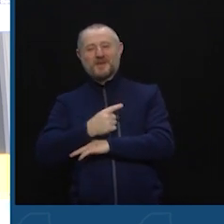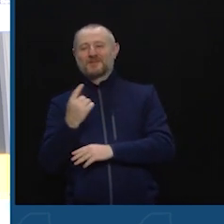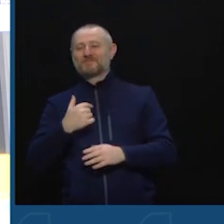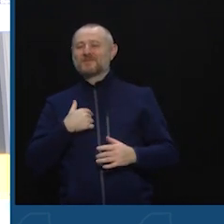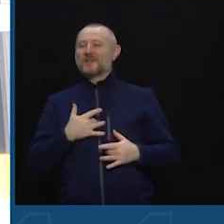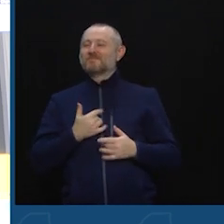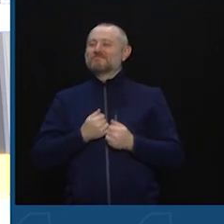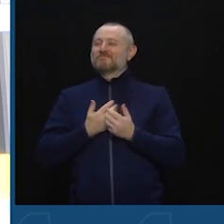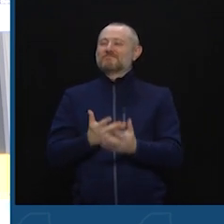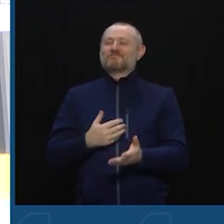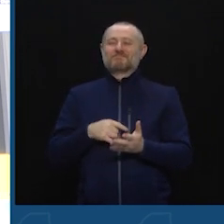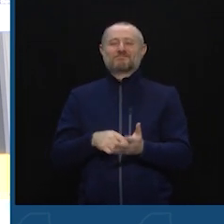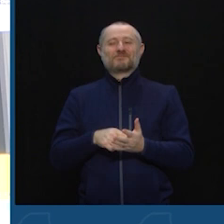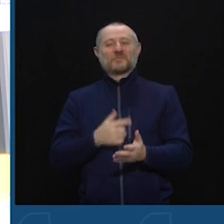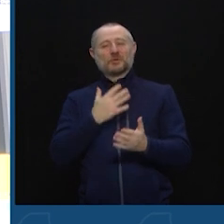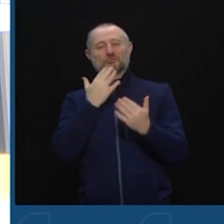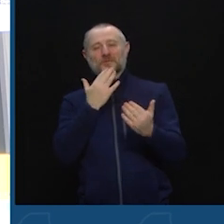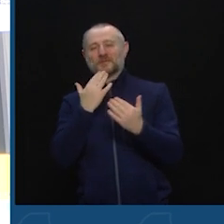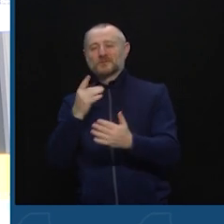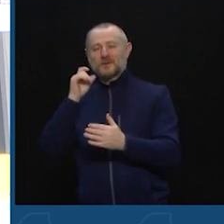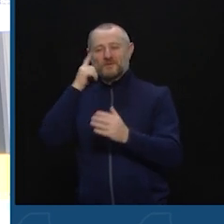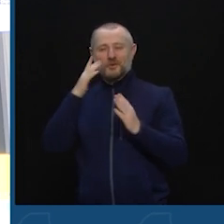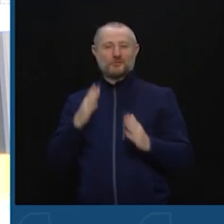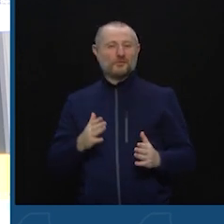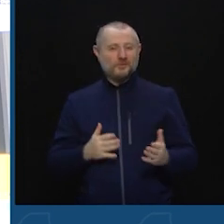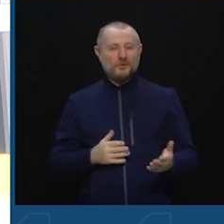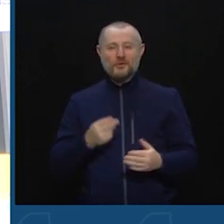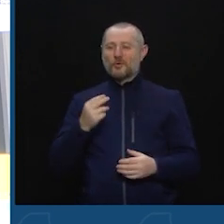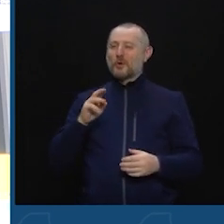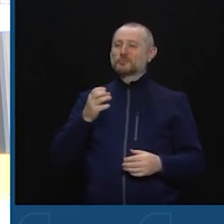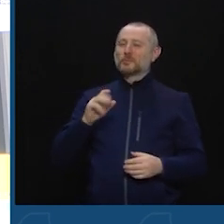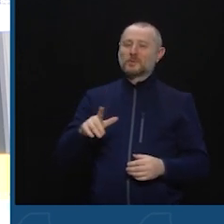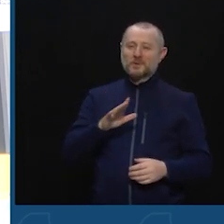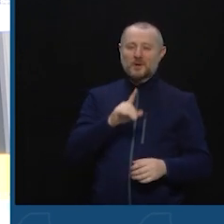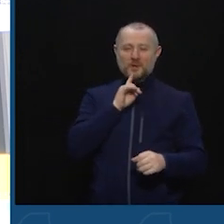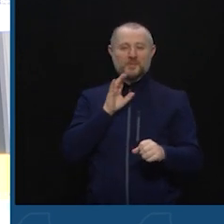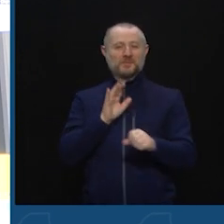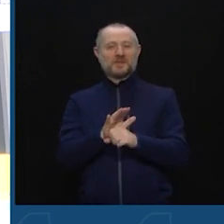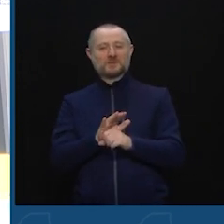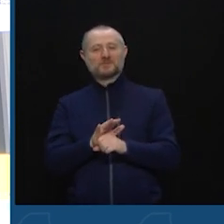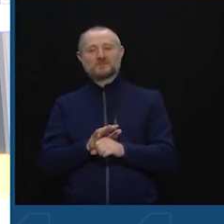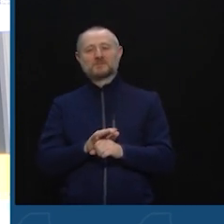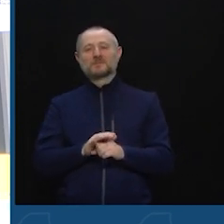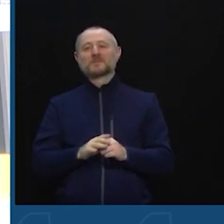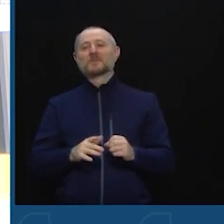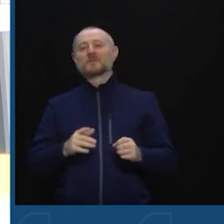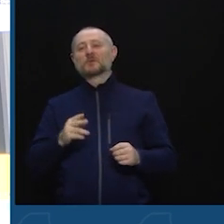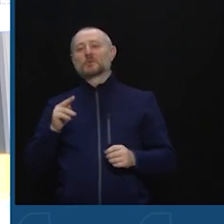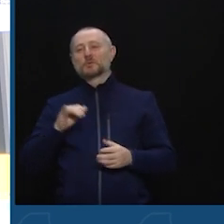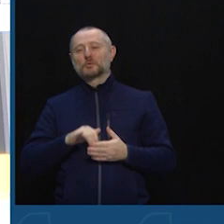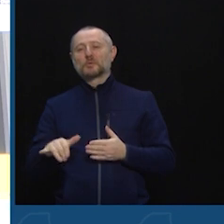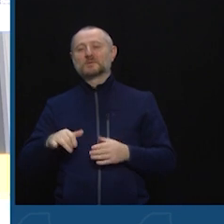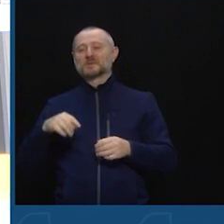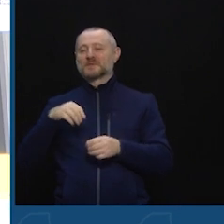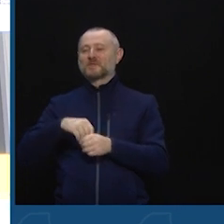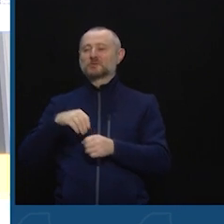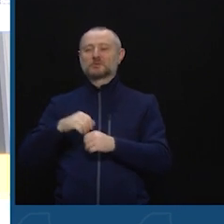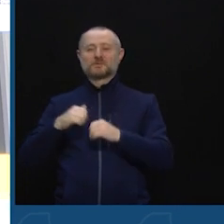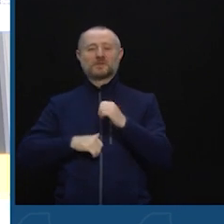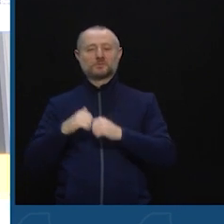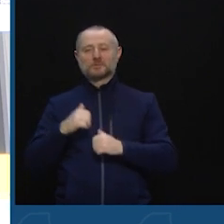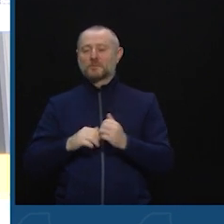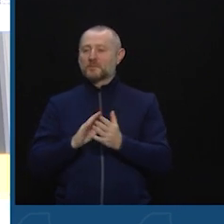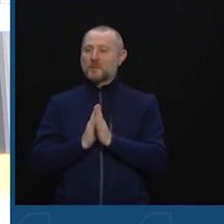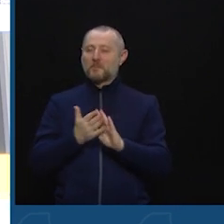again to Governor Hochul for her commitment to modernizing New York's critical infrastructure. I also want to thank